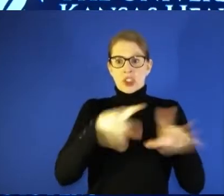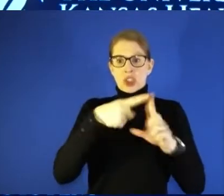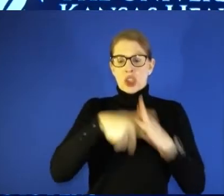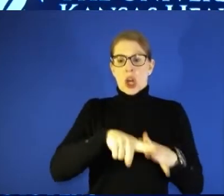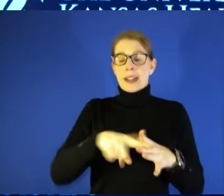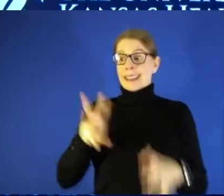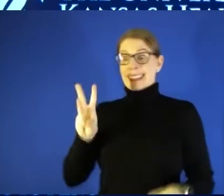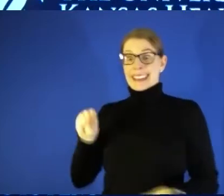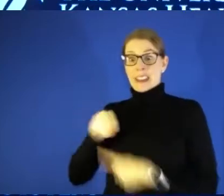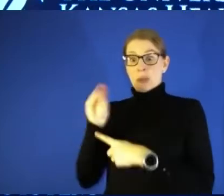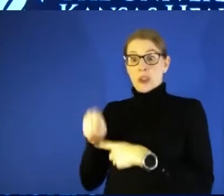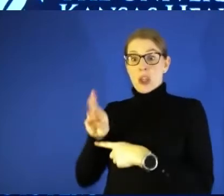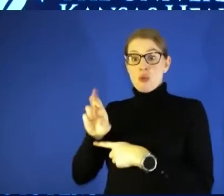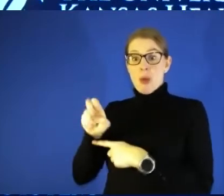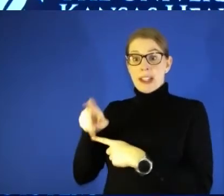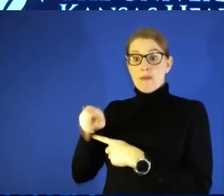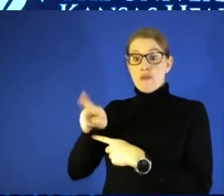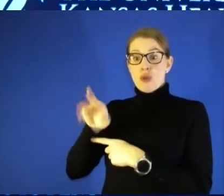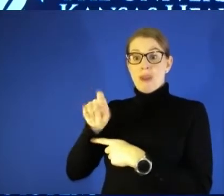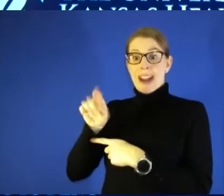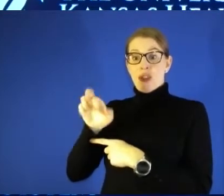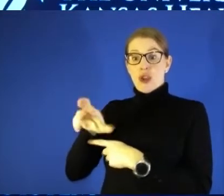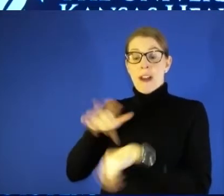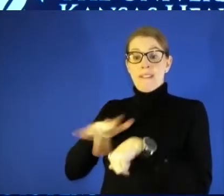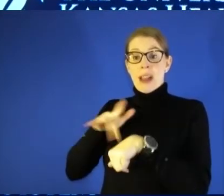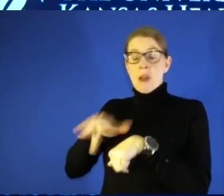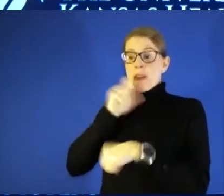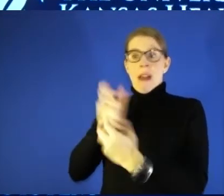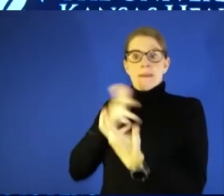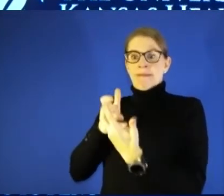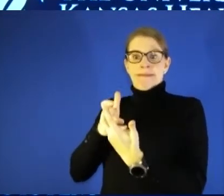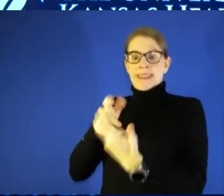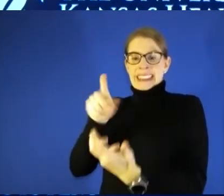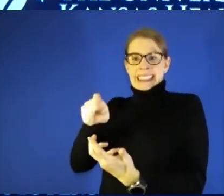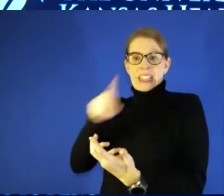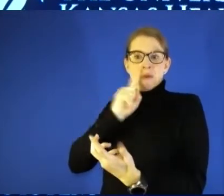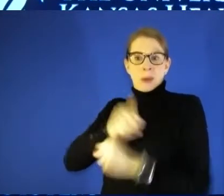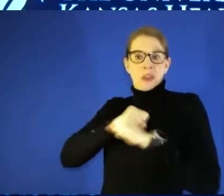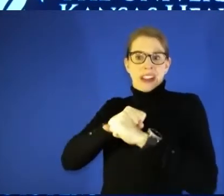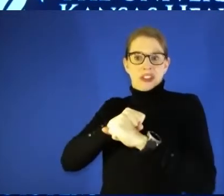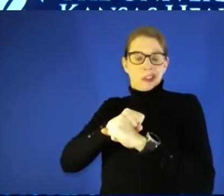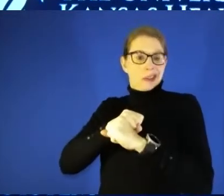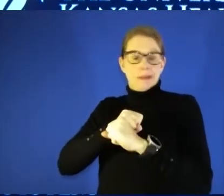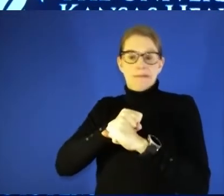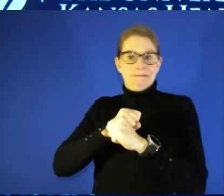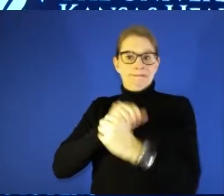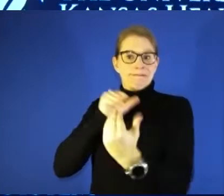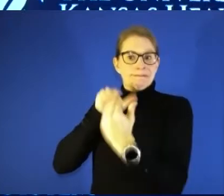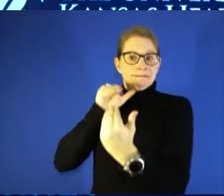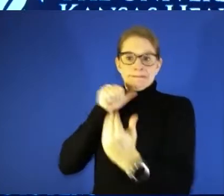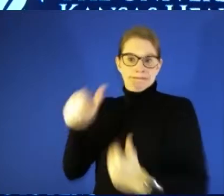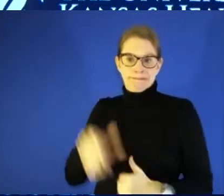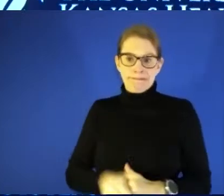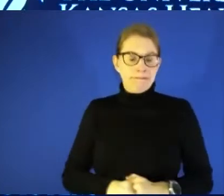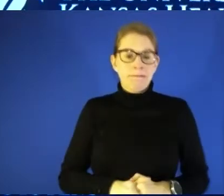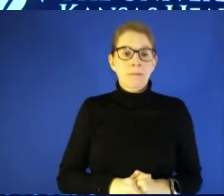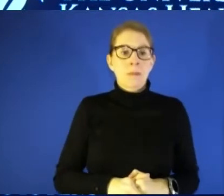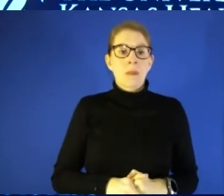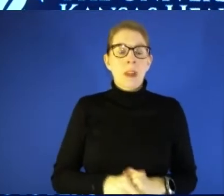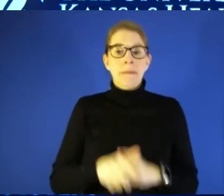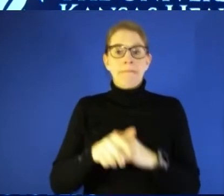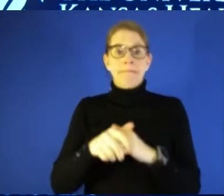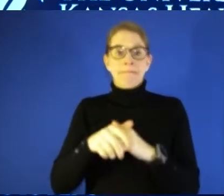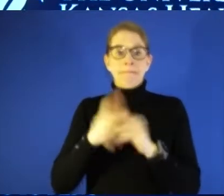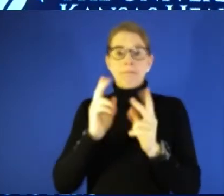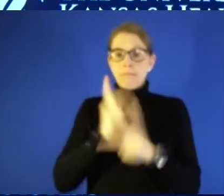that were available weren't actually meeting the need of protection. So you have to be really careful, and there's markings on the inside of